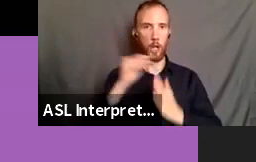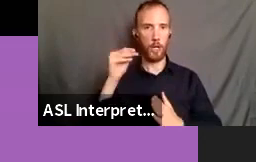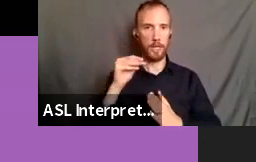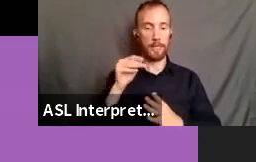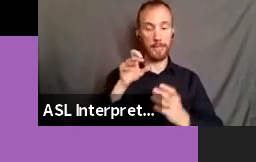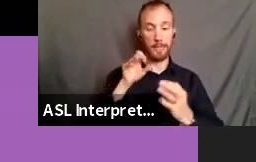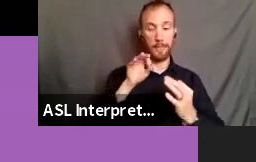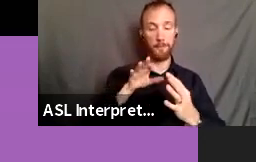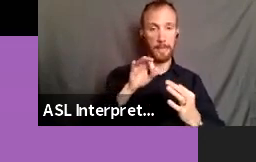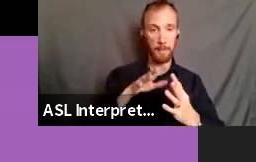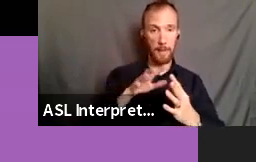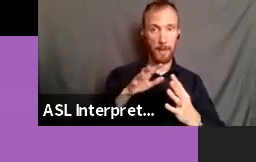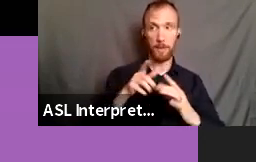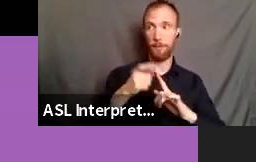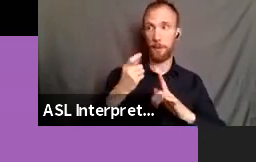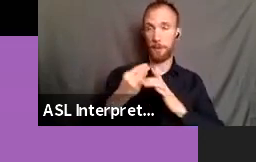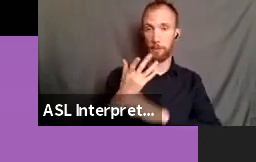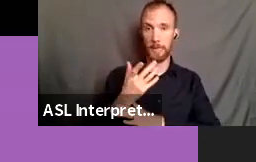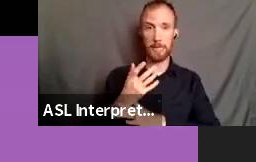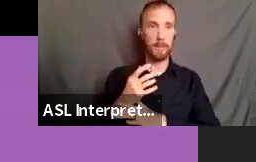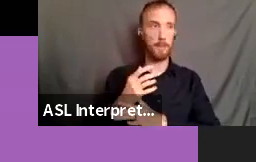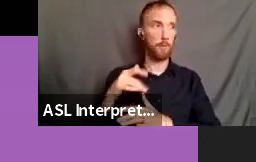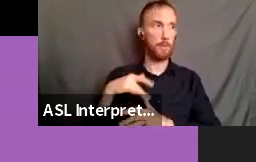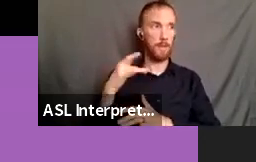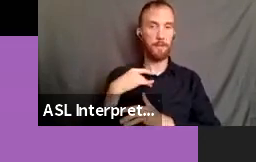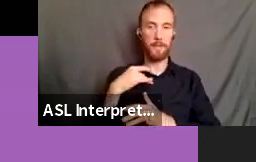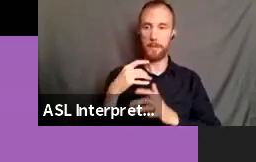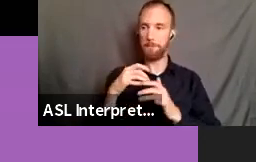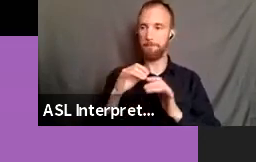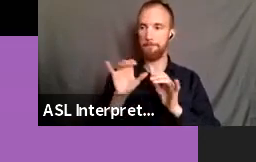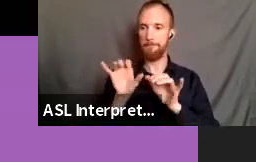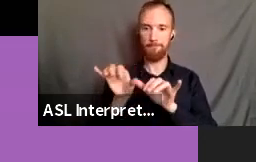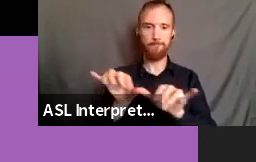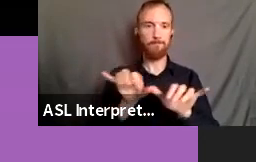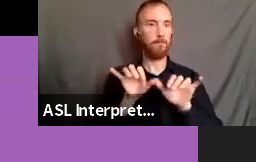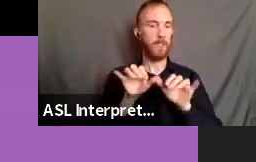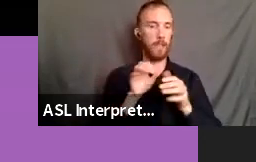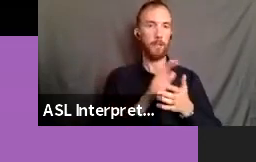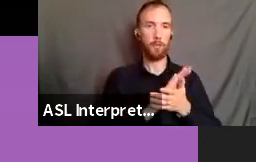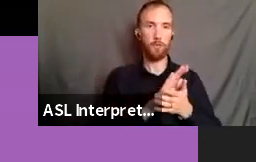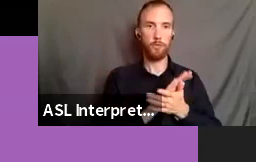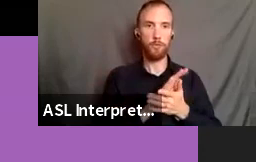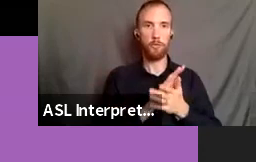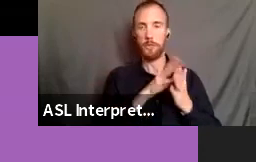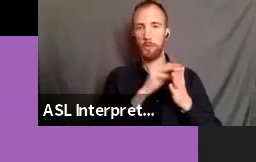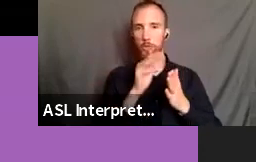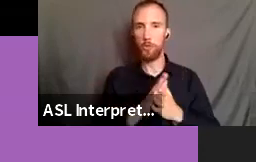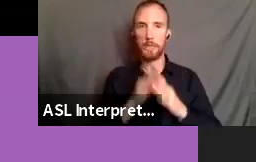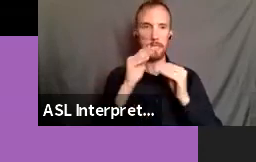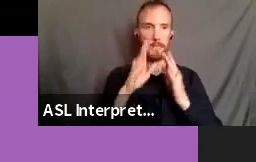students parents teachers and school leaders one we need to consistently provide live instruction to